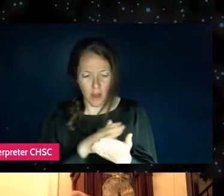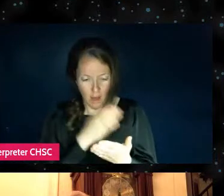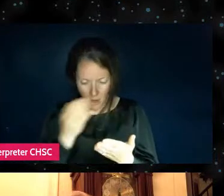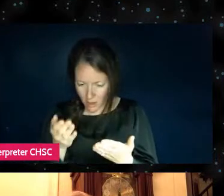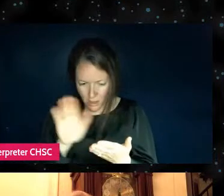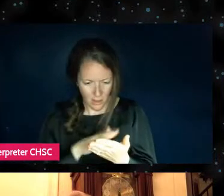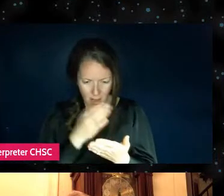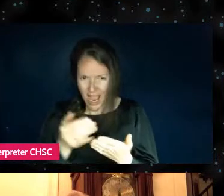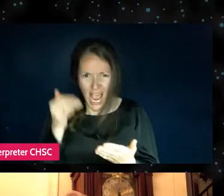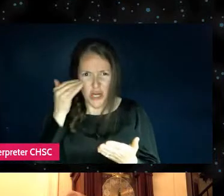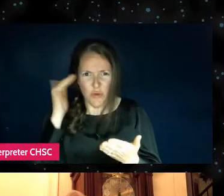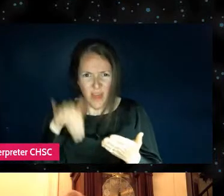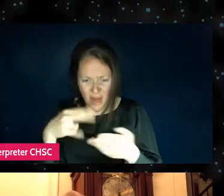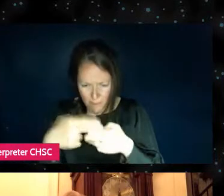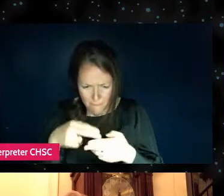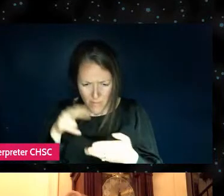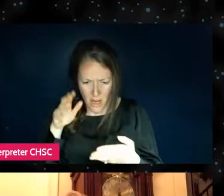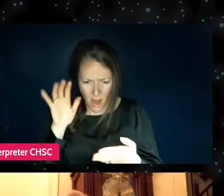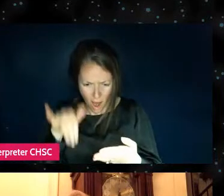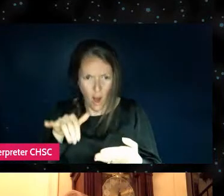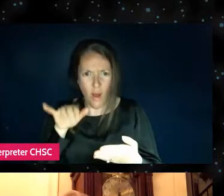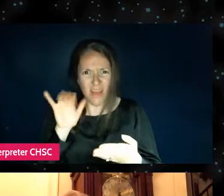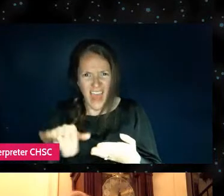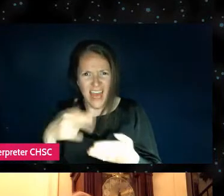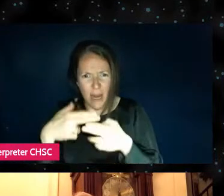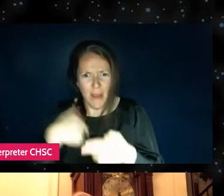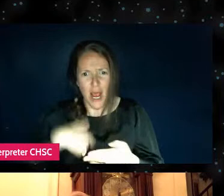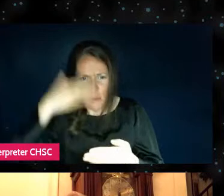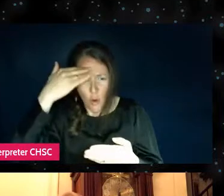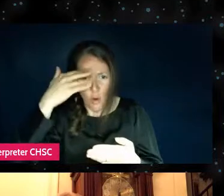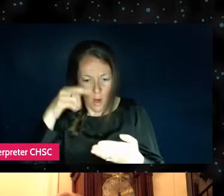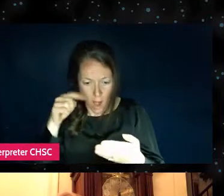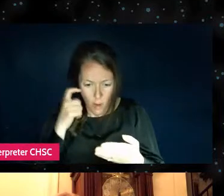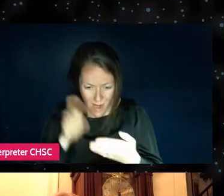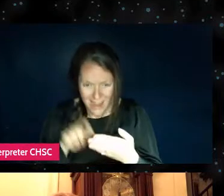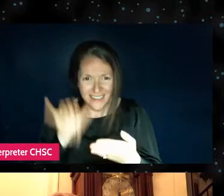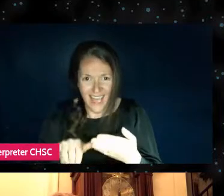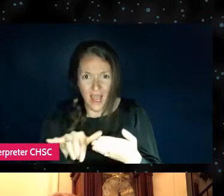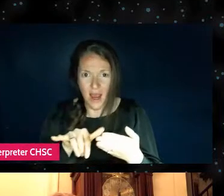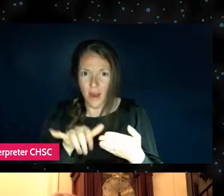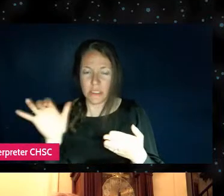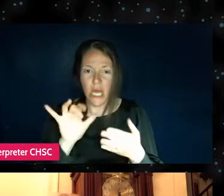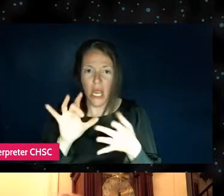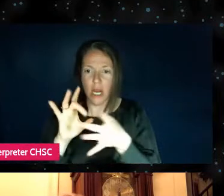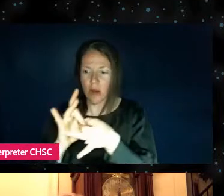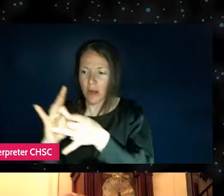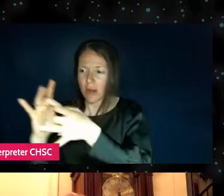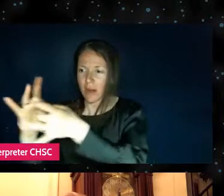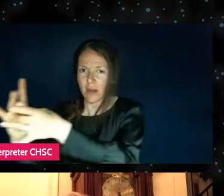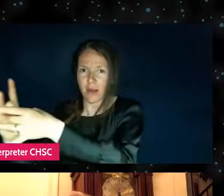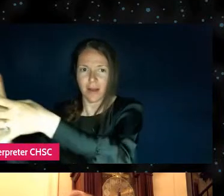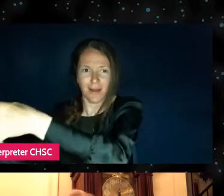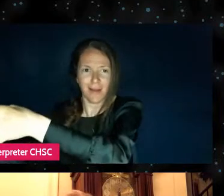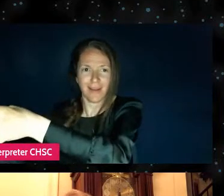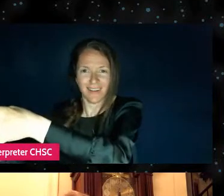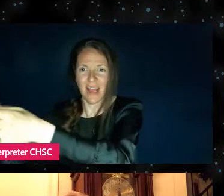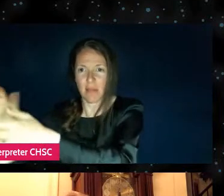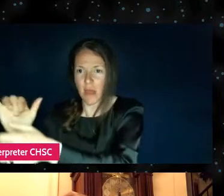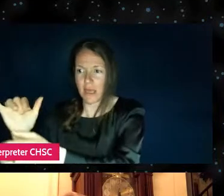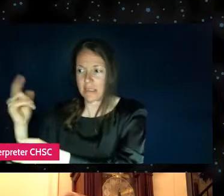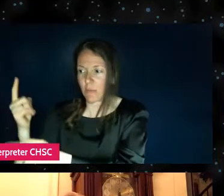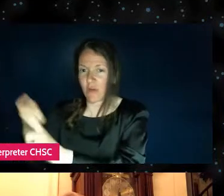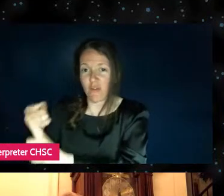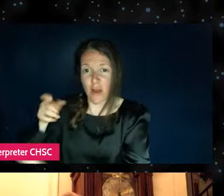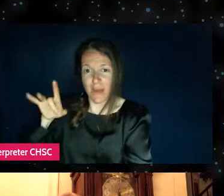of them, it was like connecting the dots, because actually they were referred to me from somebody from the 82